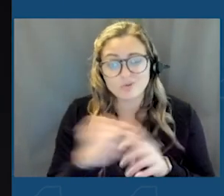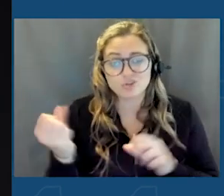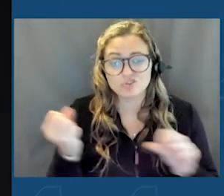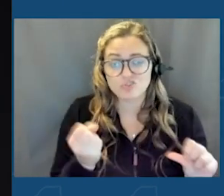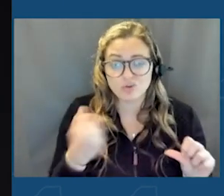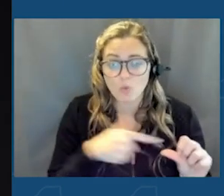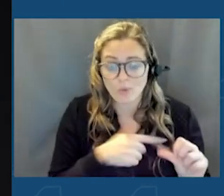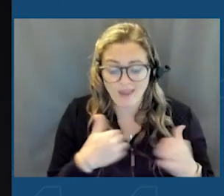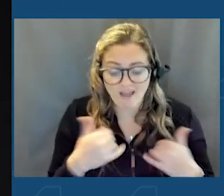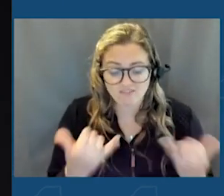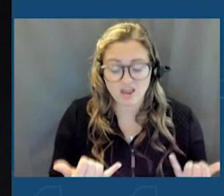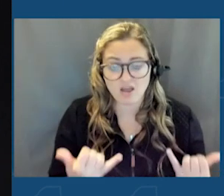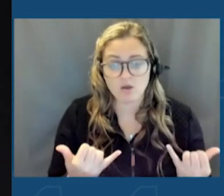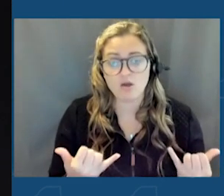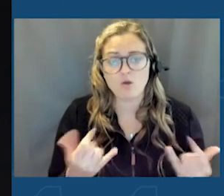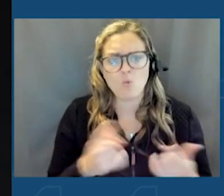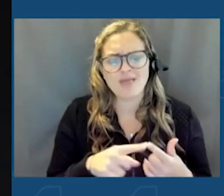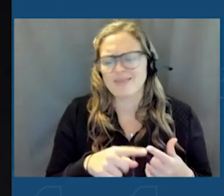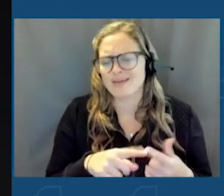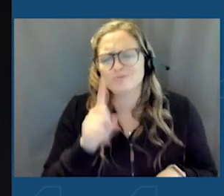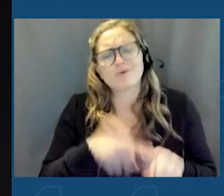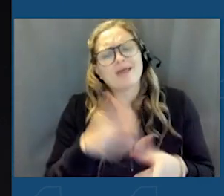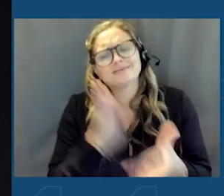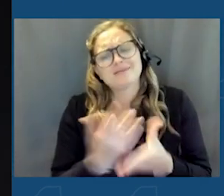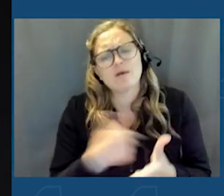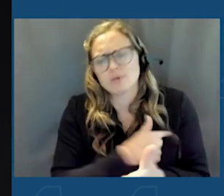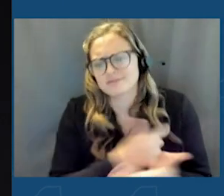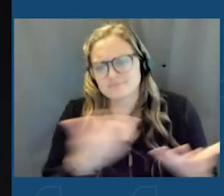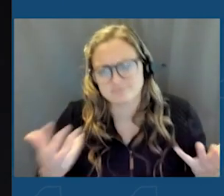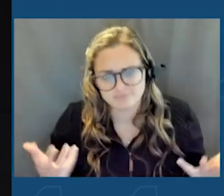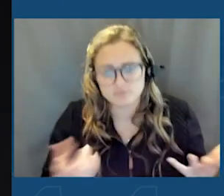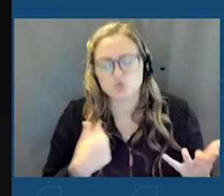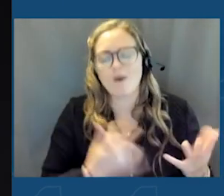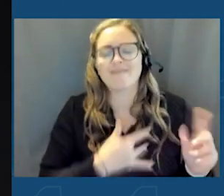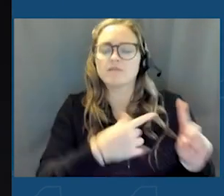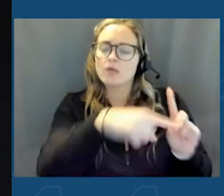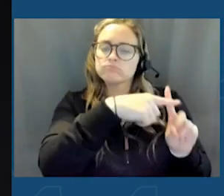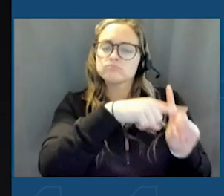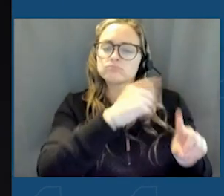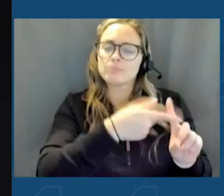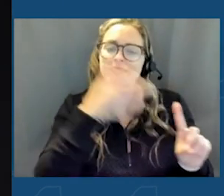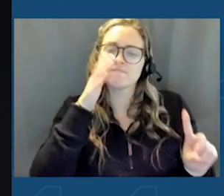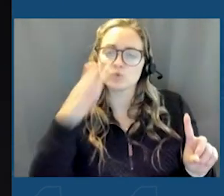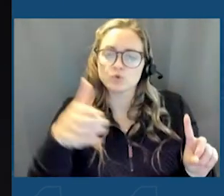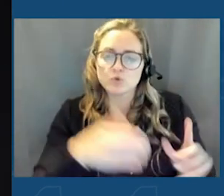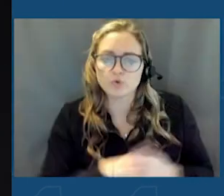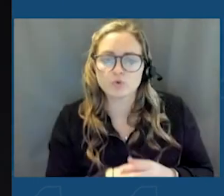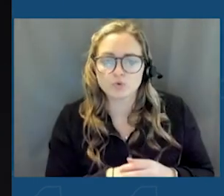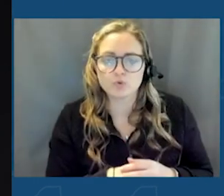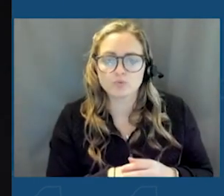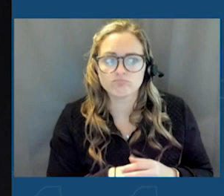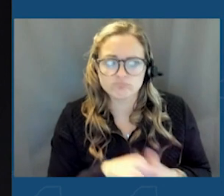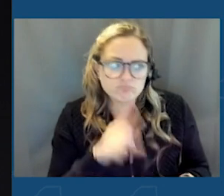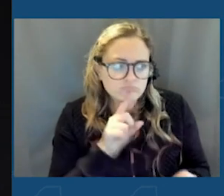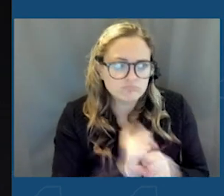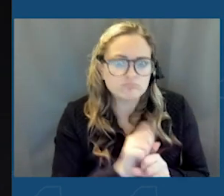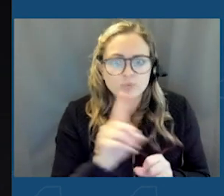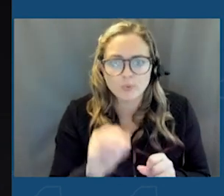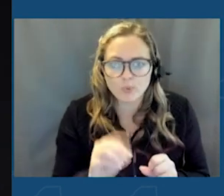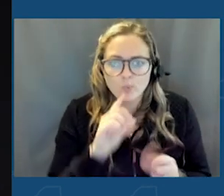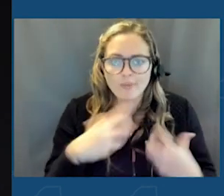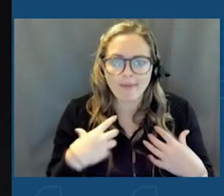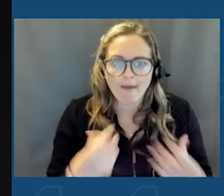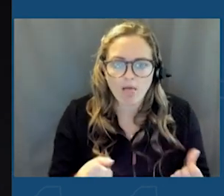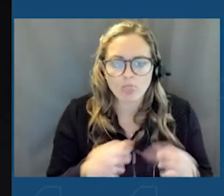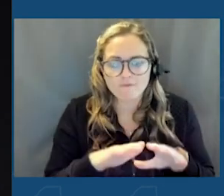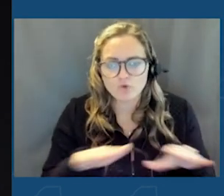have here, and then there's no stopping us. So I really feel optimistic about the future. I truly do. But the health of our